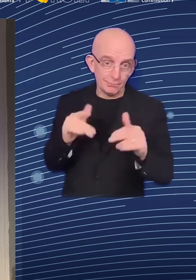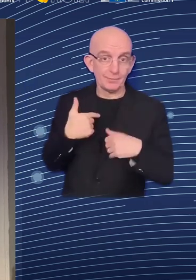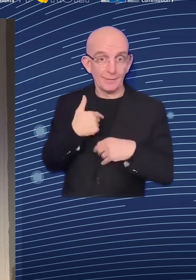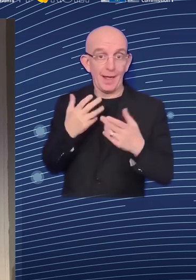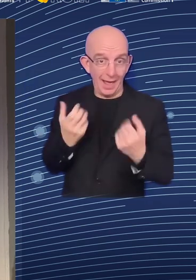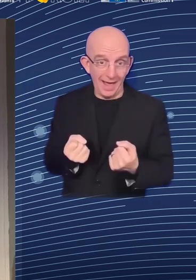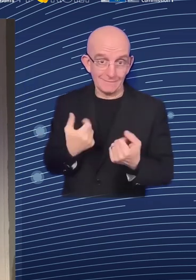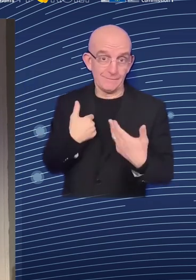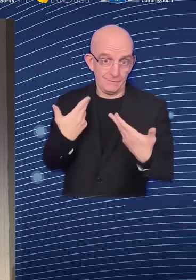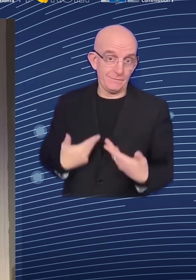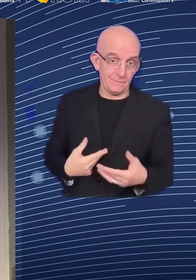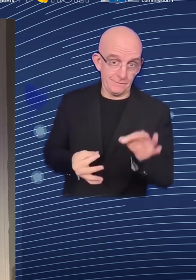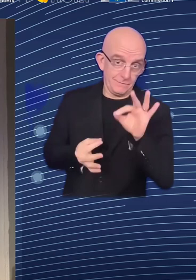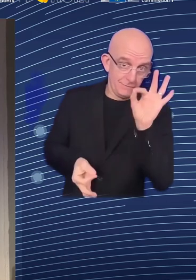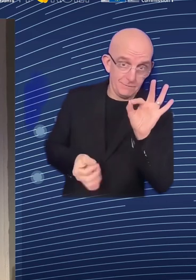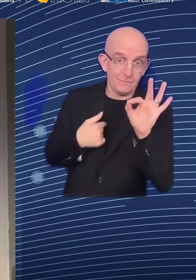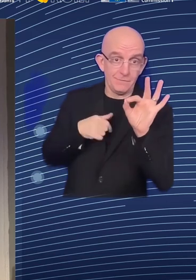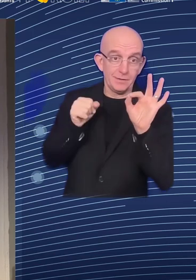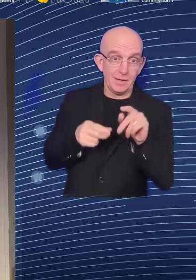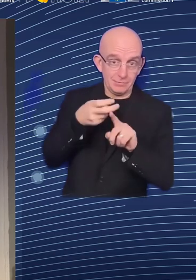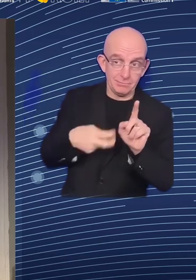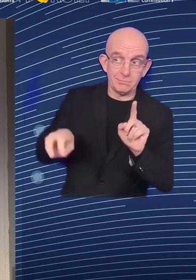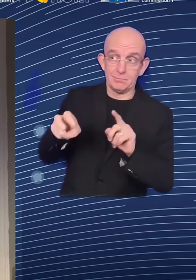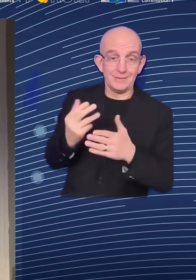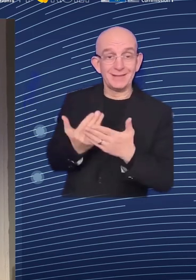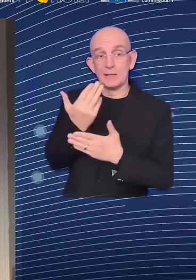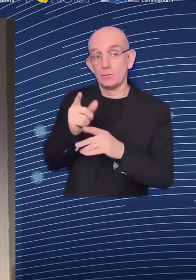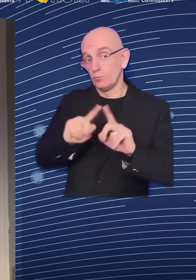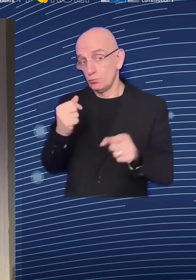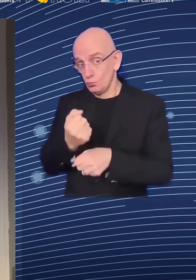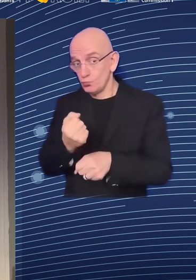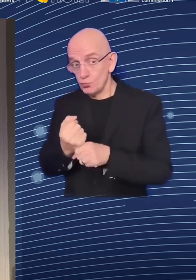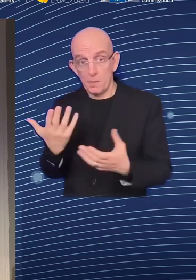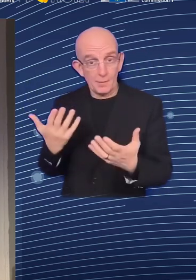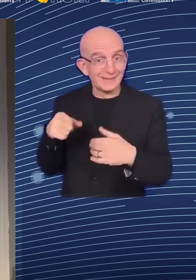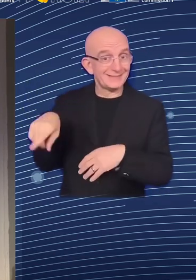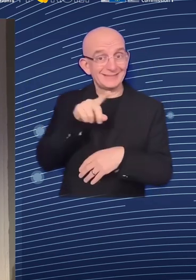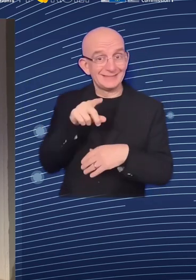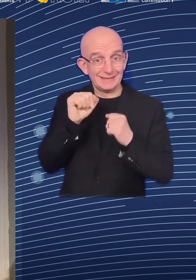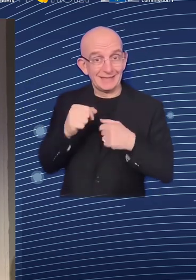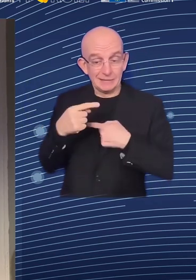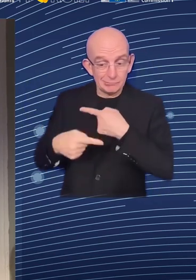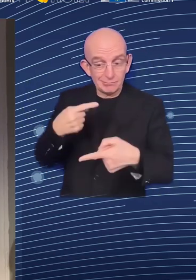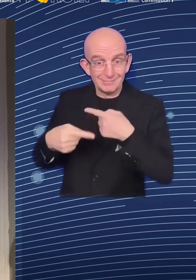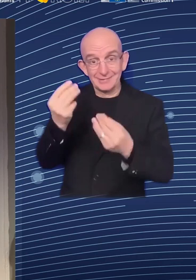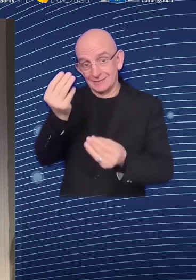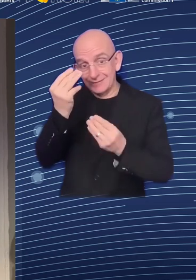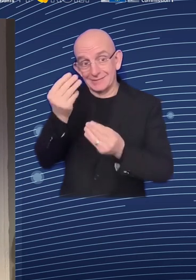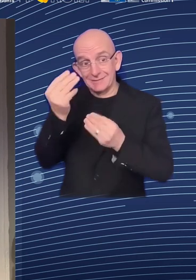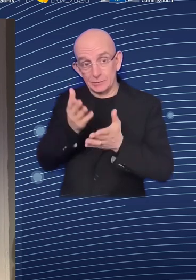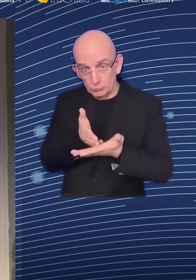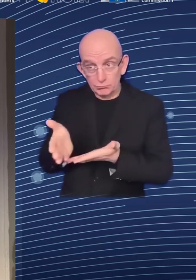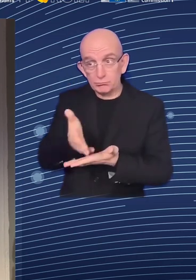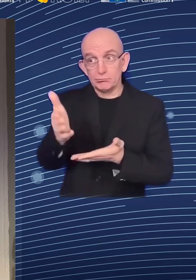throughout a life or throughout a career? I would say that this is absolute responsibility of